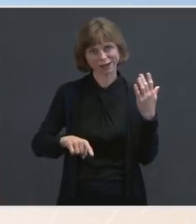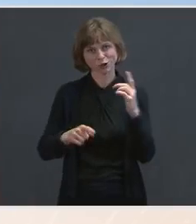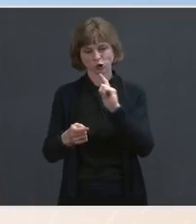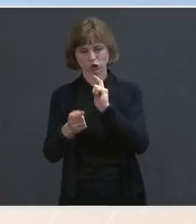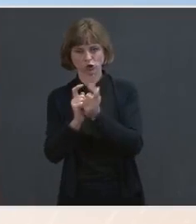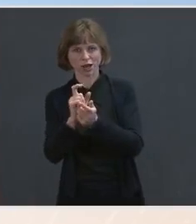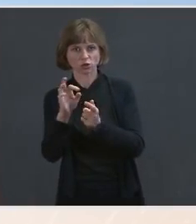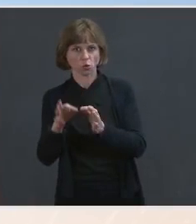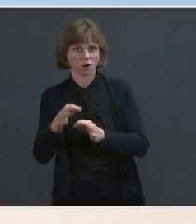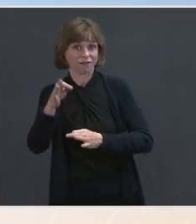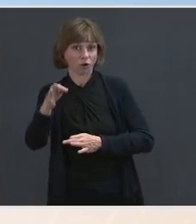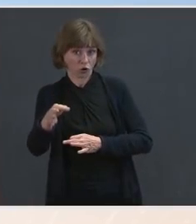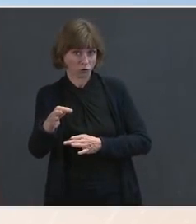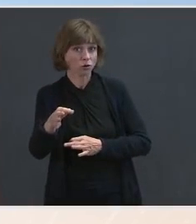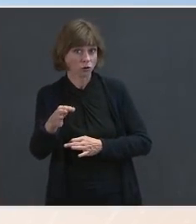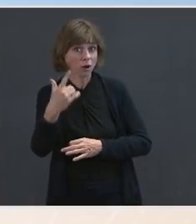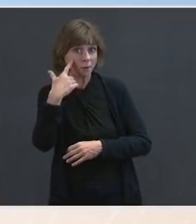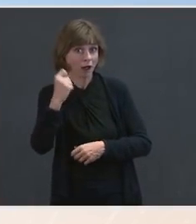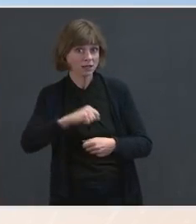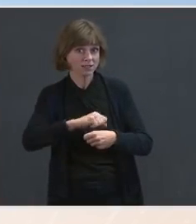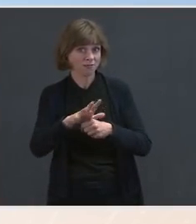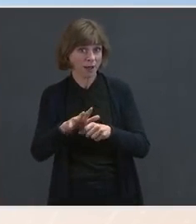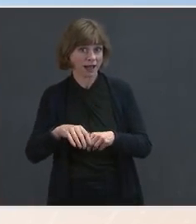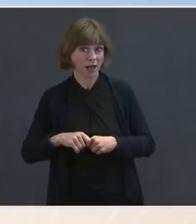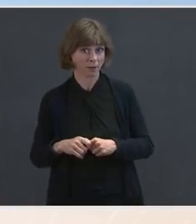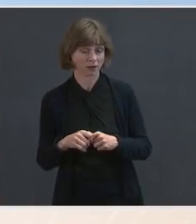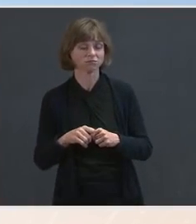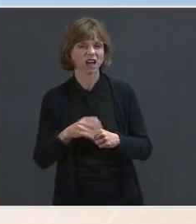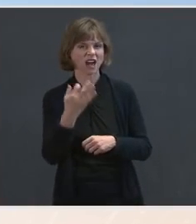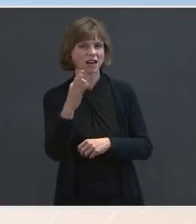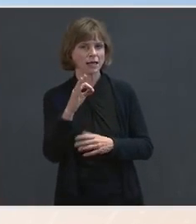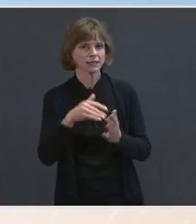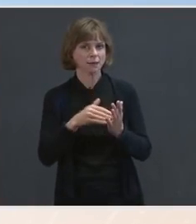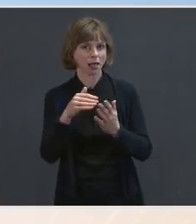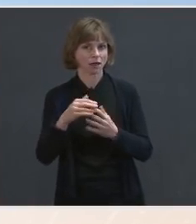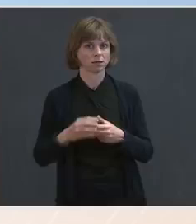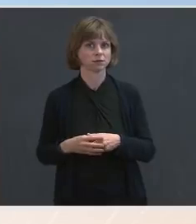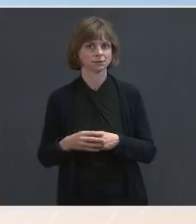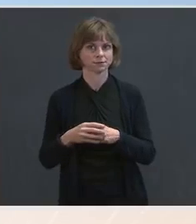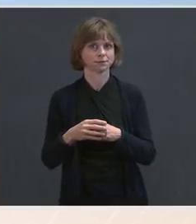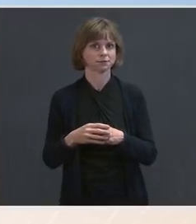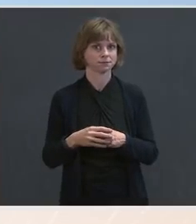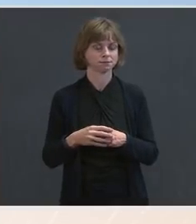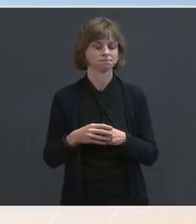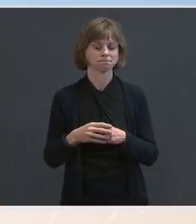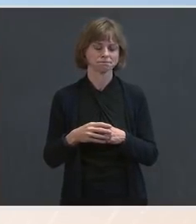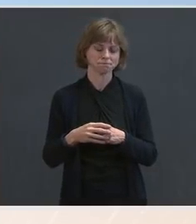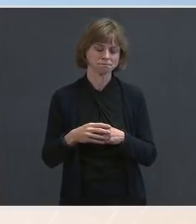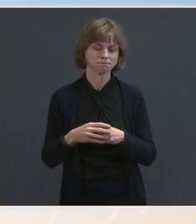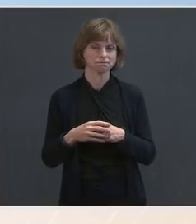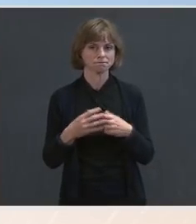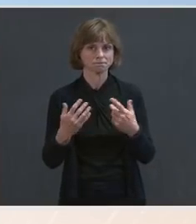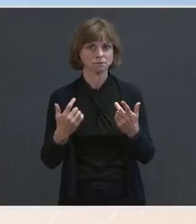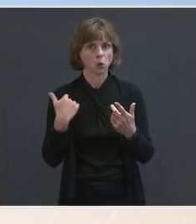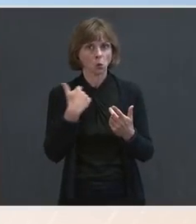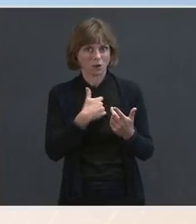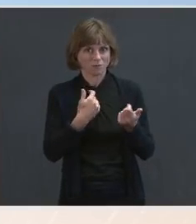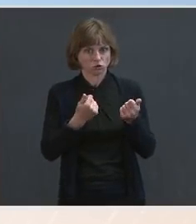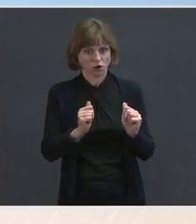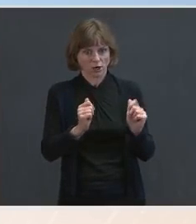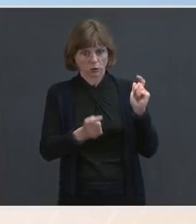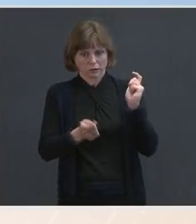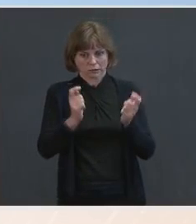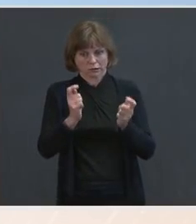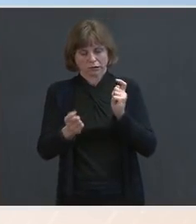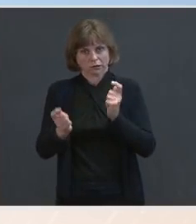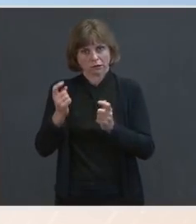result of the pandemic. 19 million. What we believe is, obviously, we've been able to compensate for